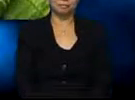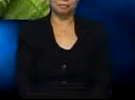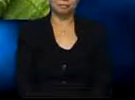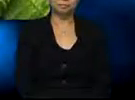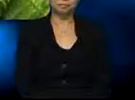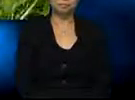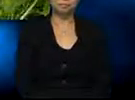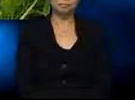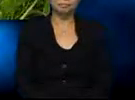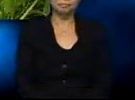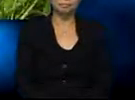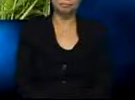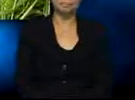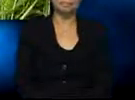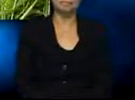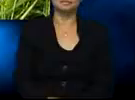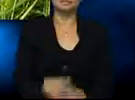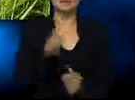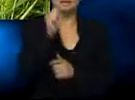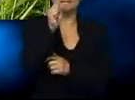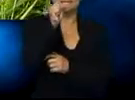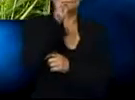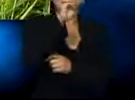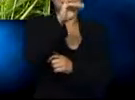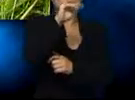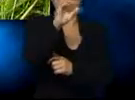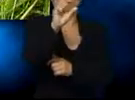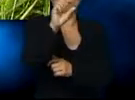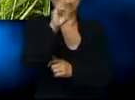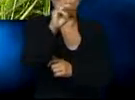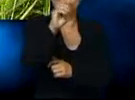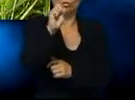The mimosa plant is sensitive to touch.